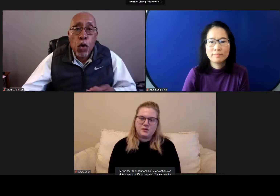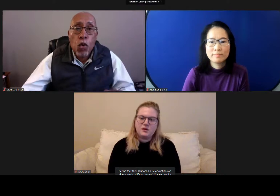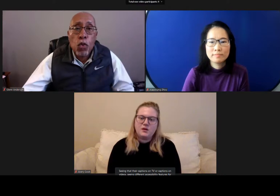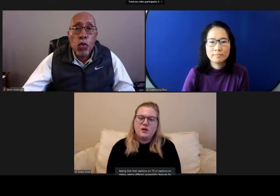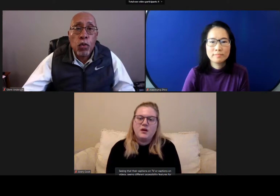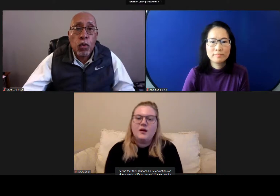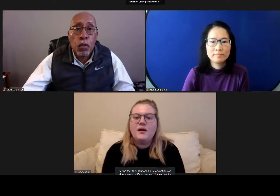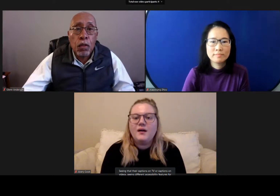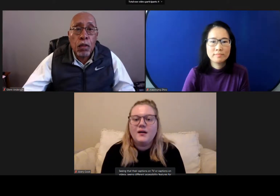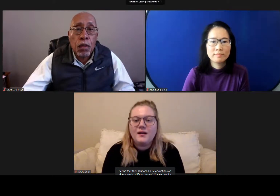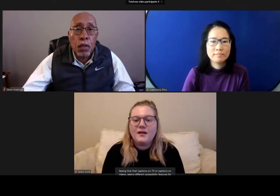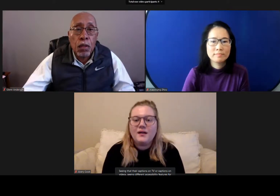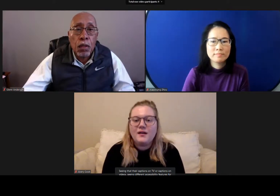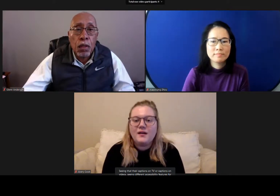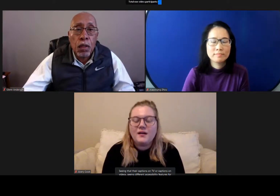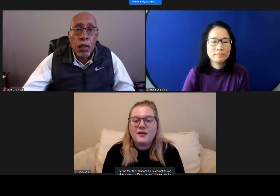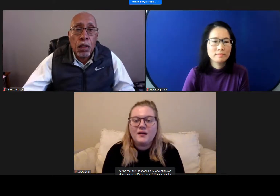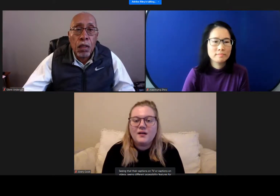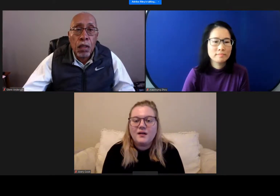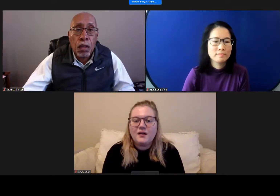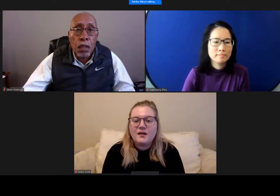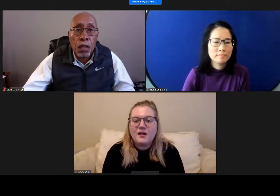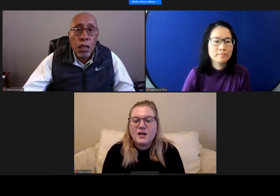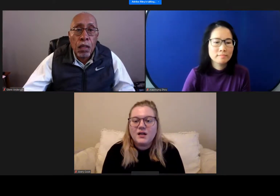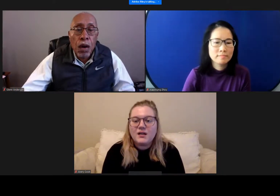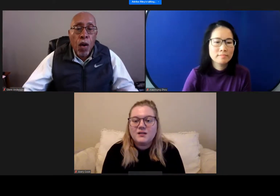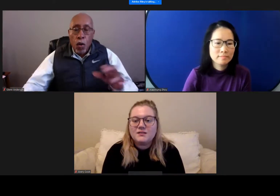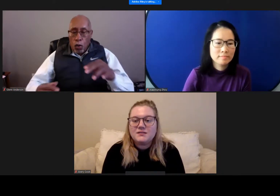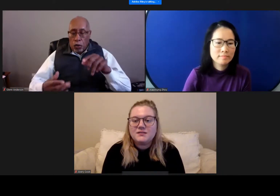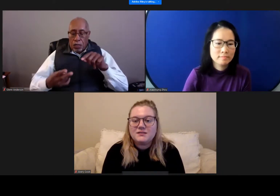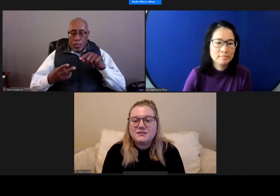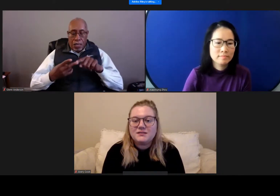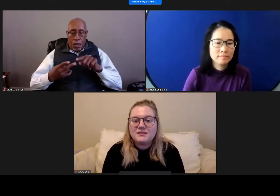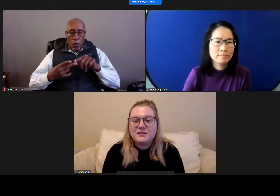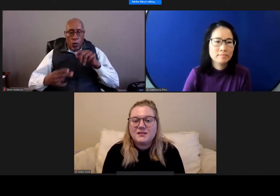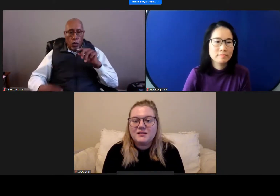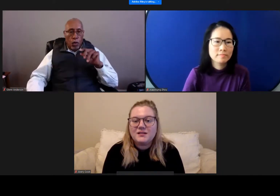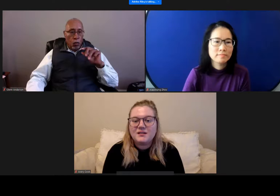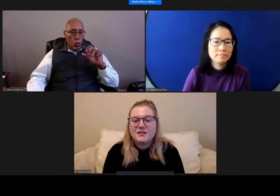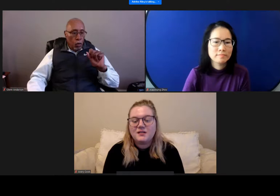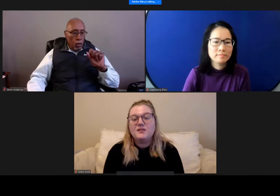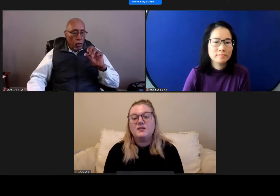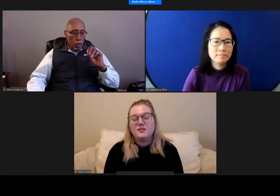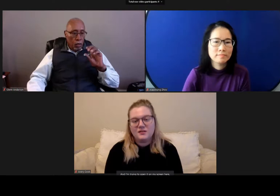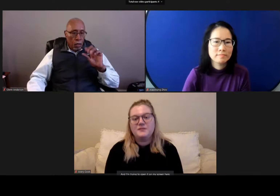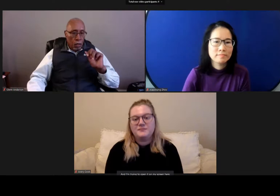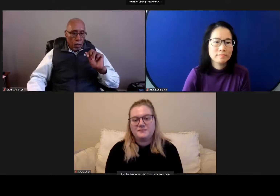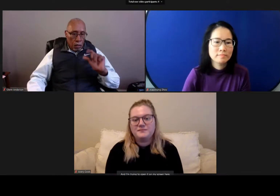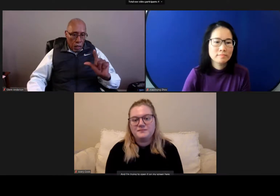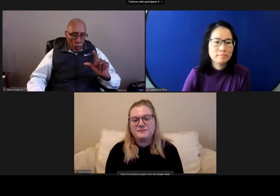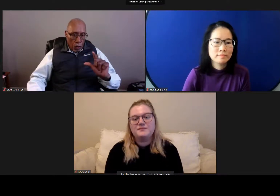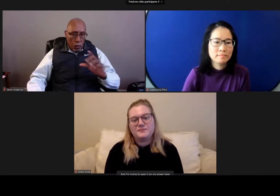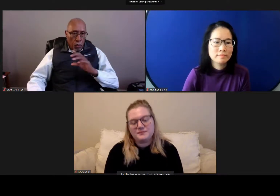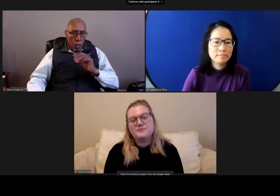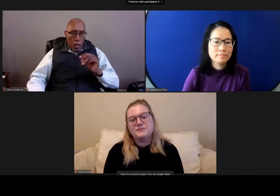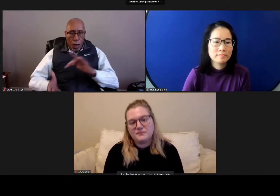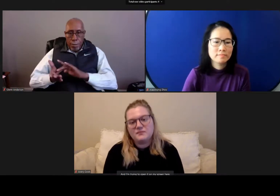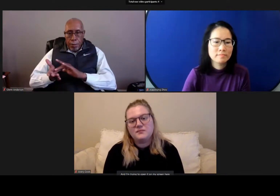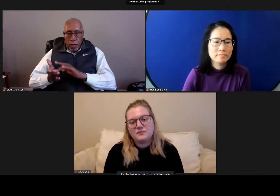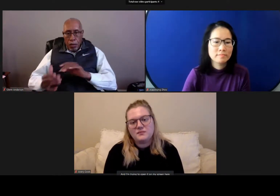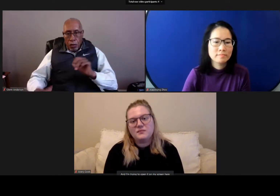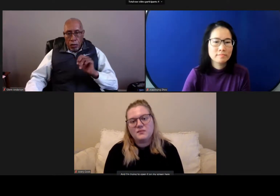Oh, and I'm trying to open it on my screen here and it went away.